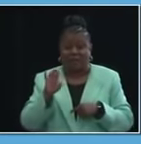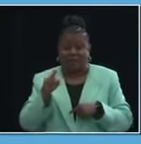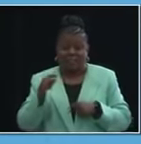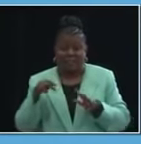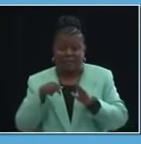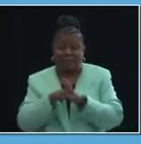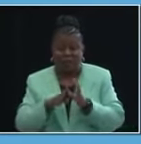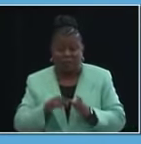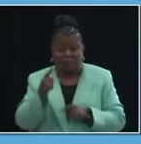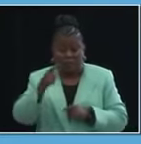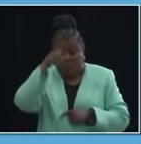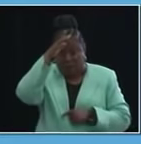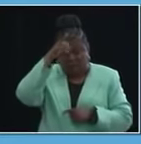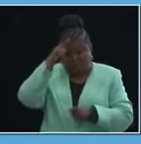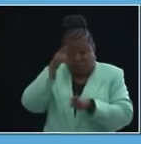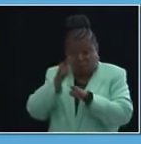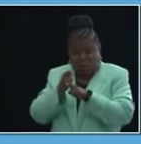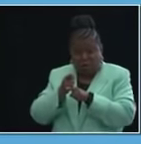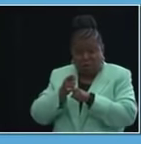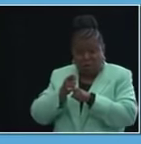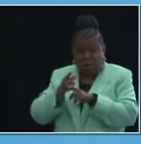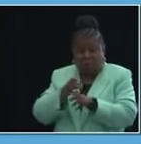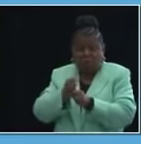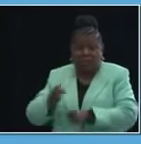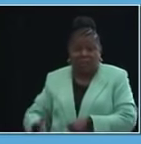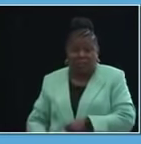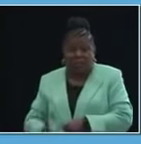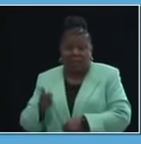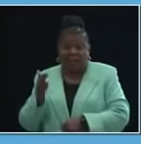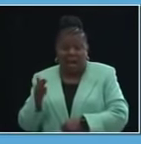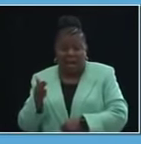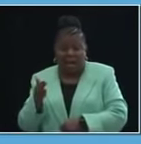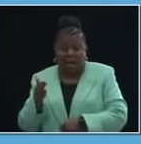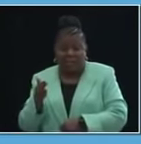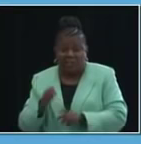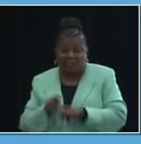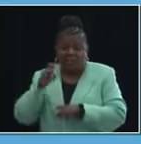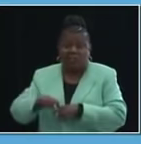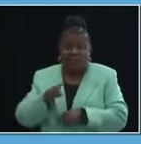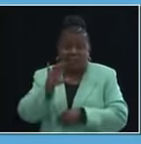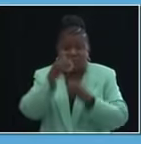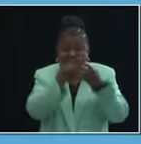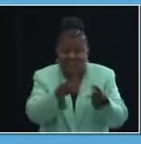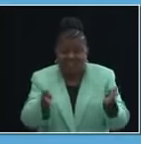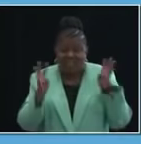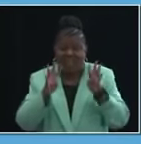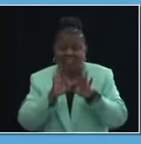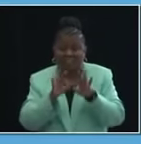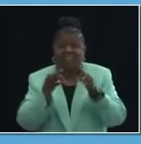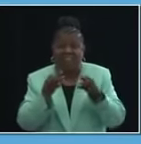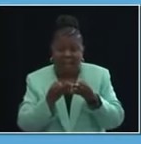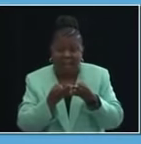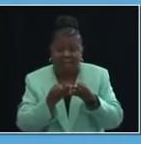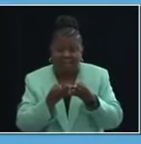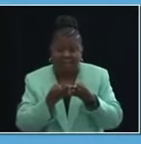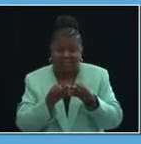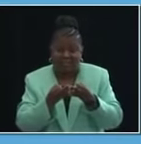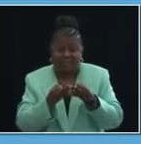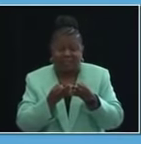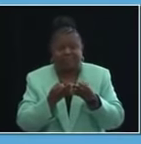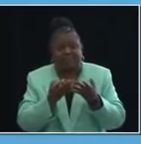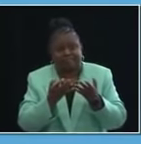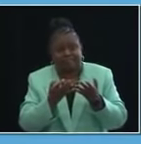the one brother who ended up taking the gun, jumped the fence of a family. It